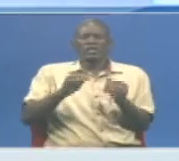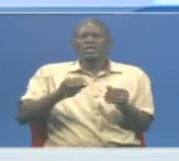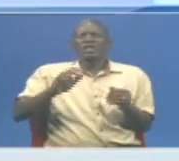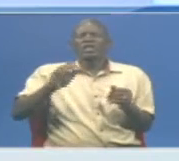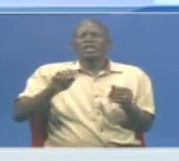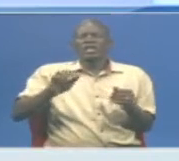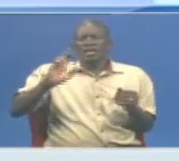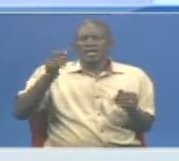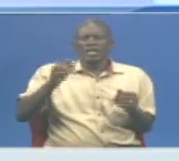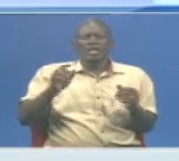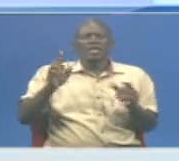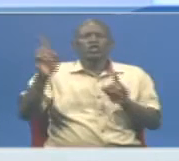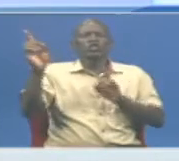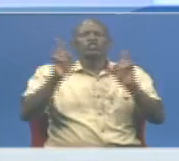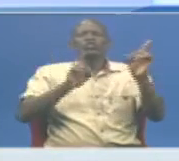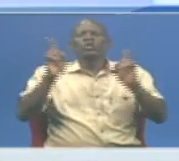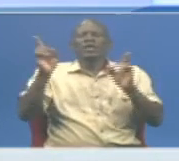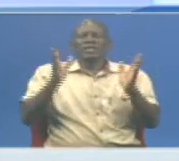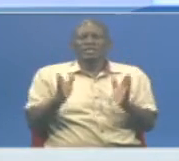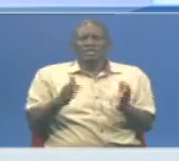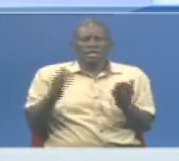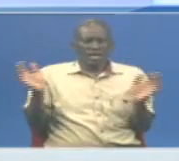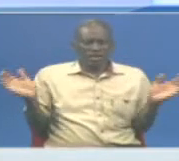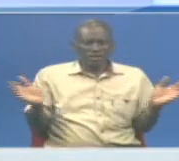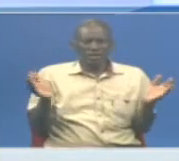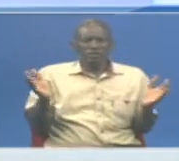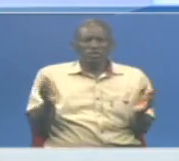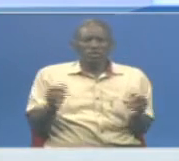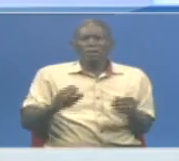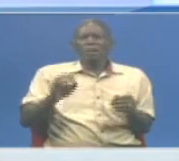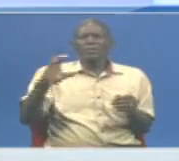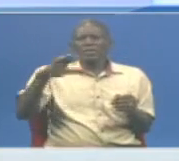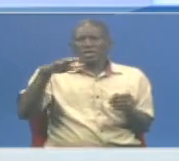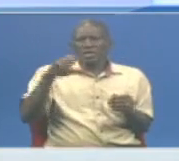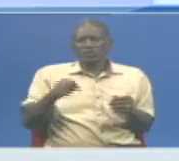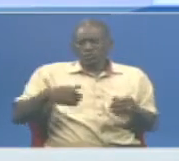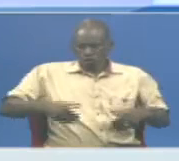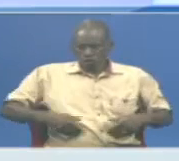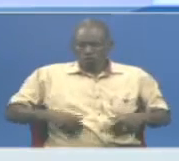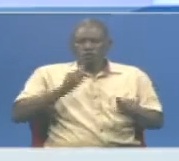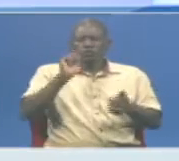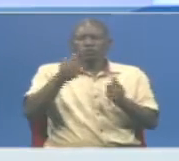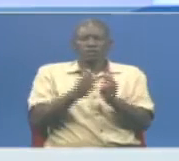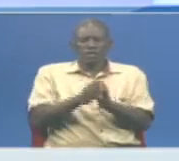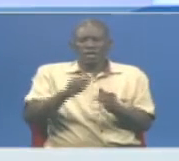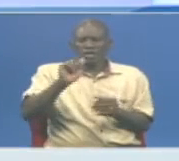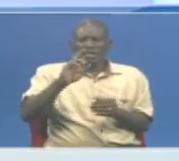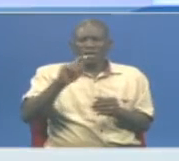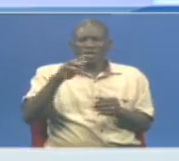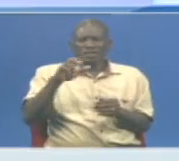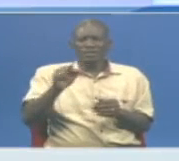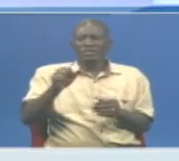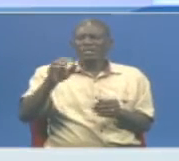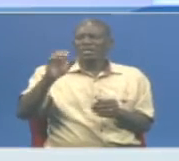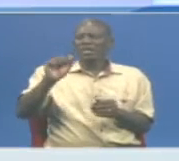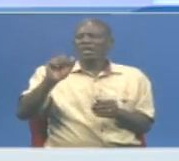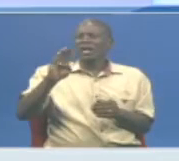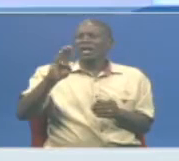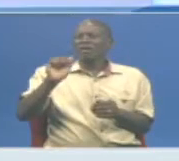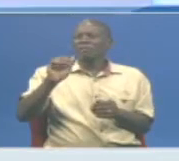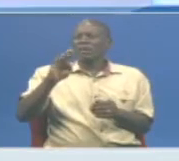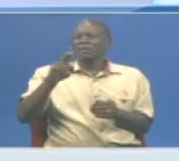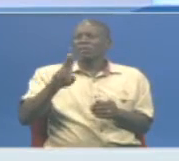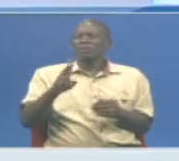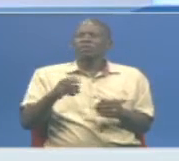attraction sites to an international audience. The Cabinet Secretary for Youth Affairs, Sports and Arts, Ababu Namwamba, announced that